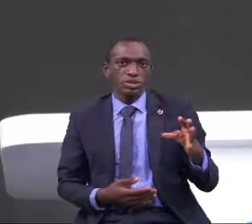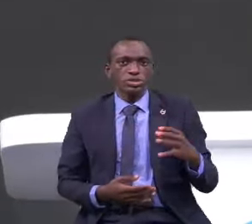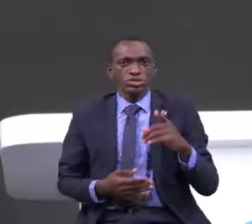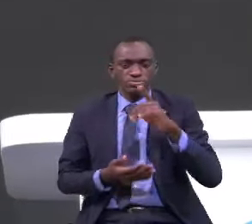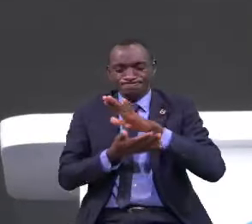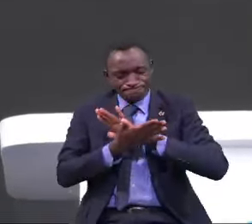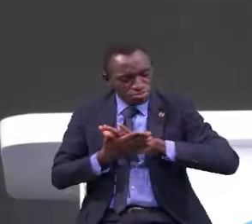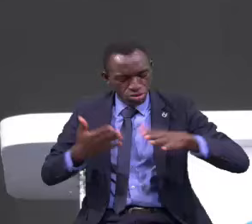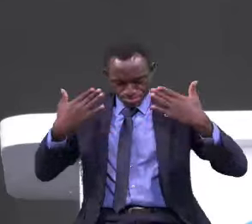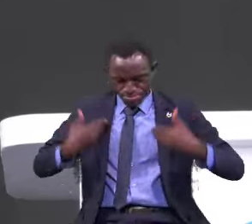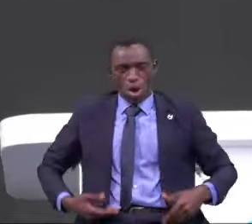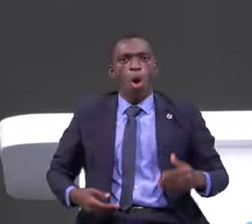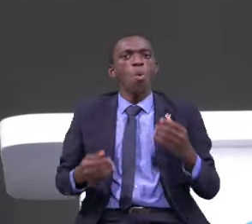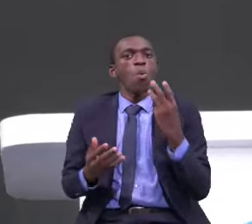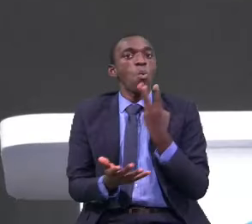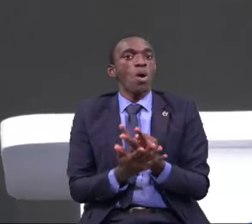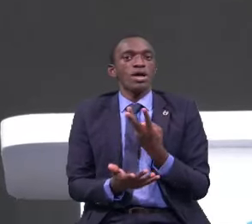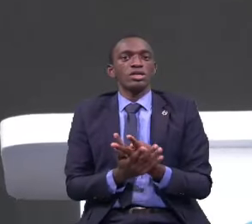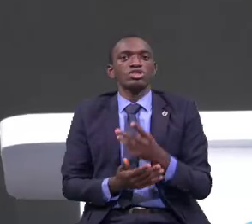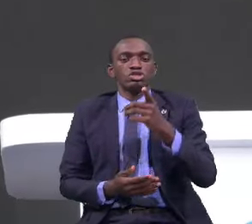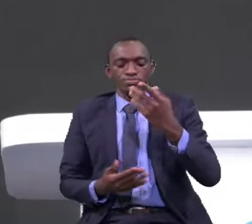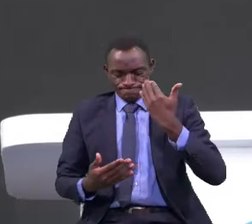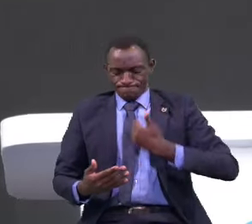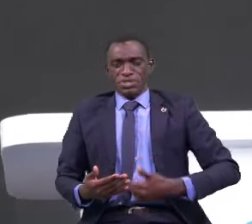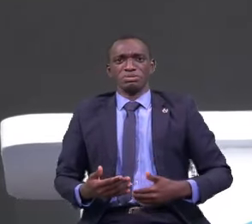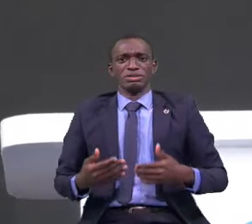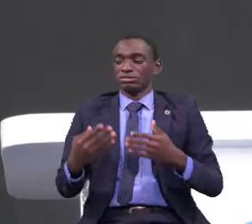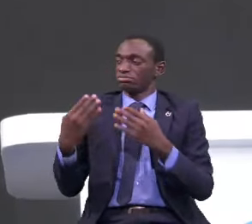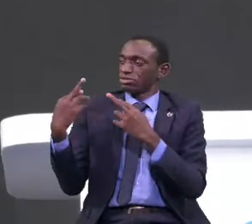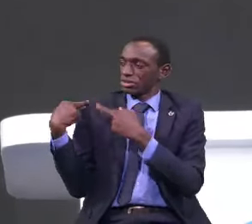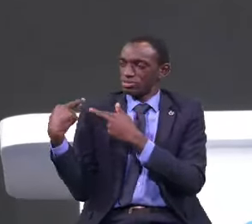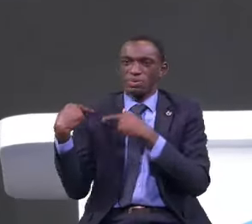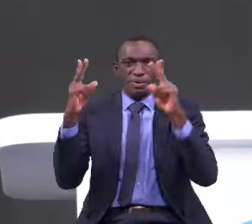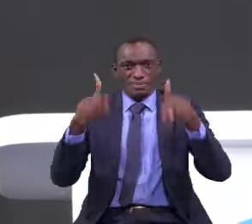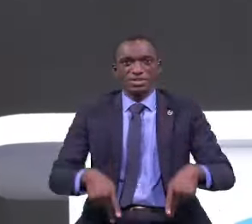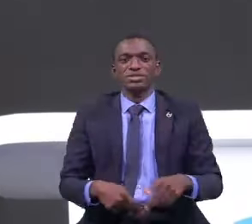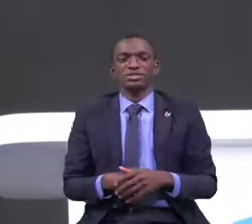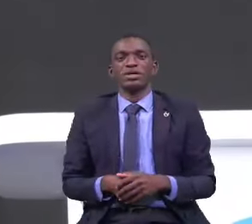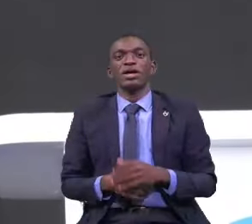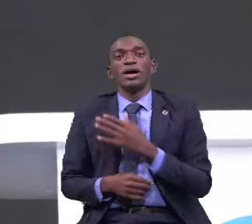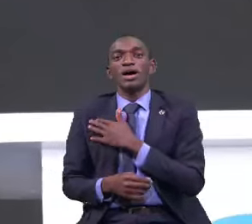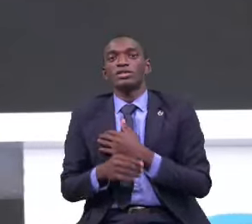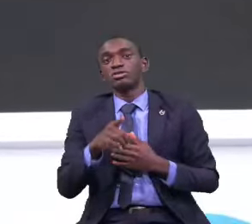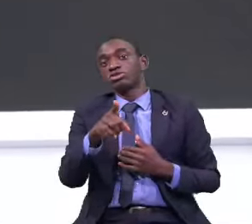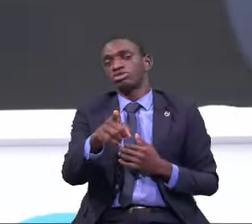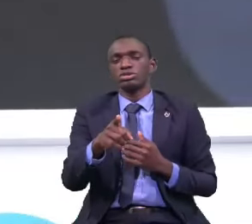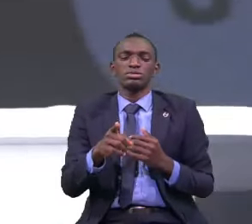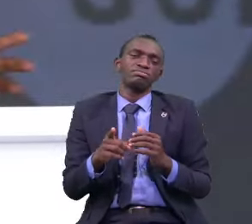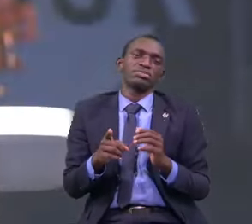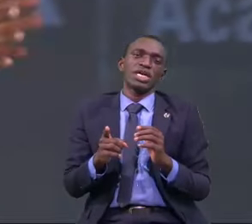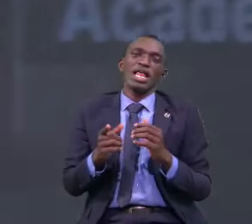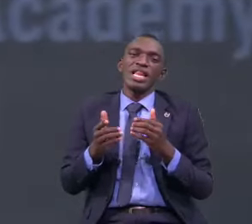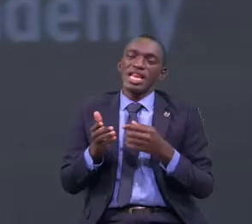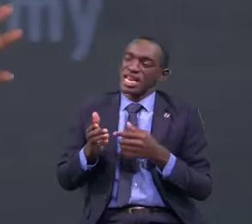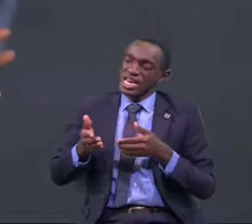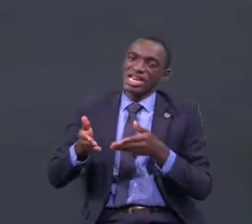well, dress up like somebody who is responsible, and let responsibility show